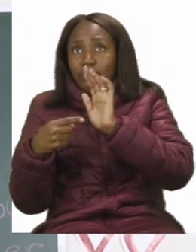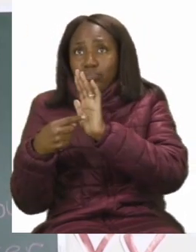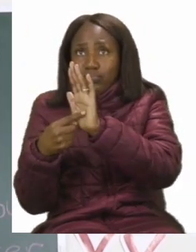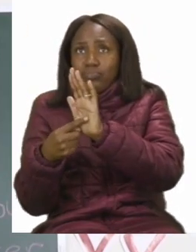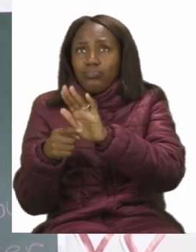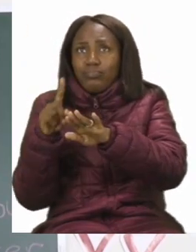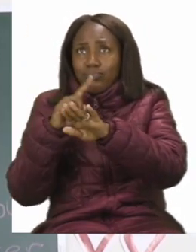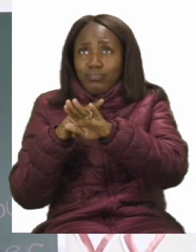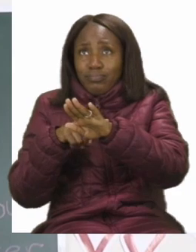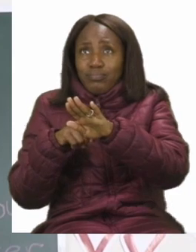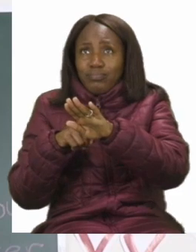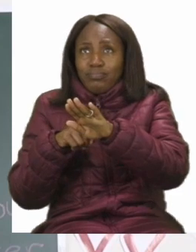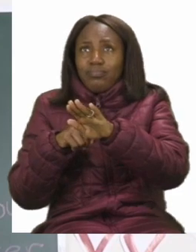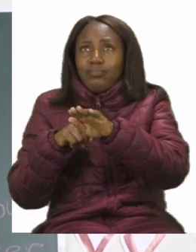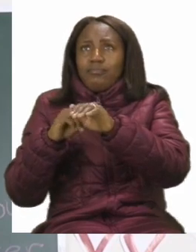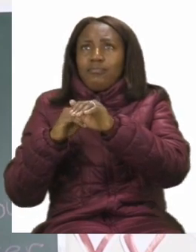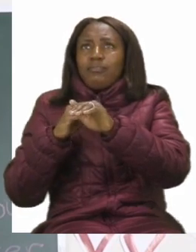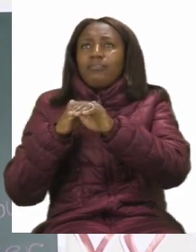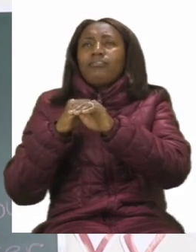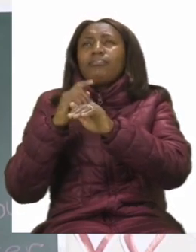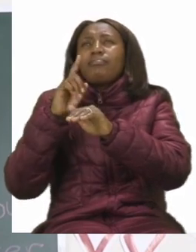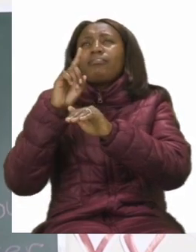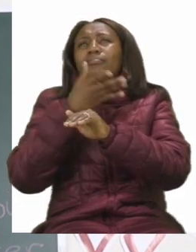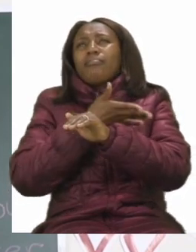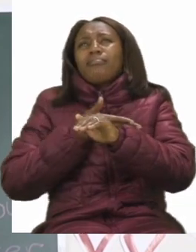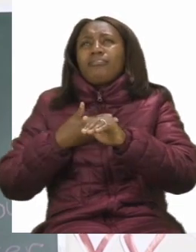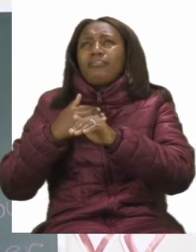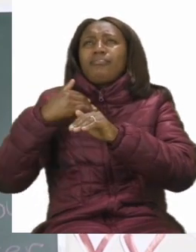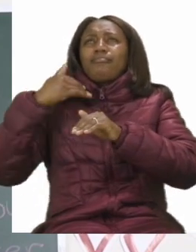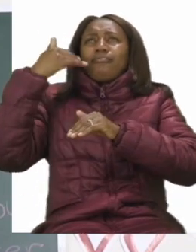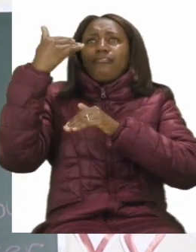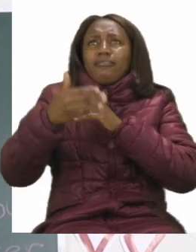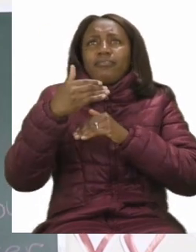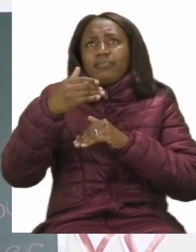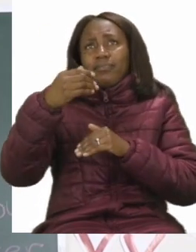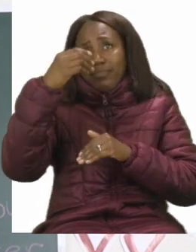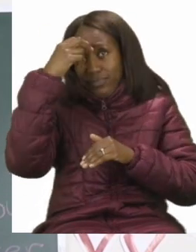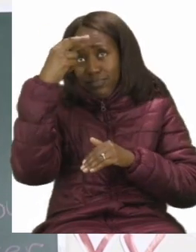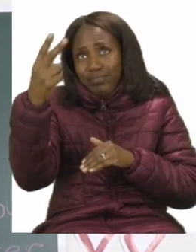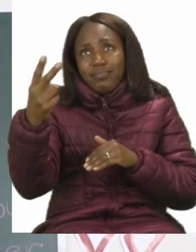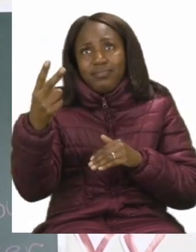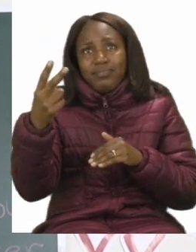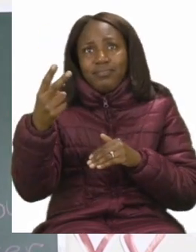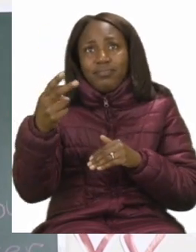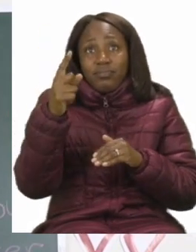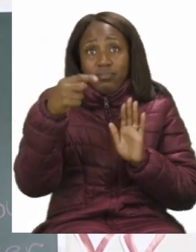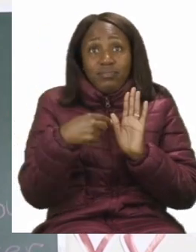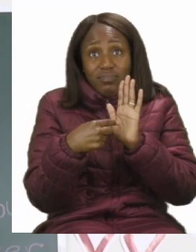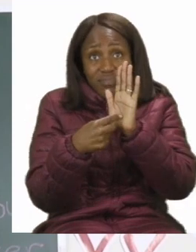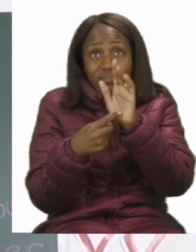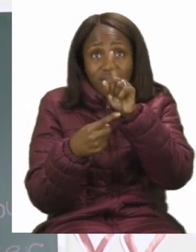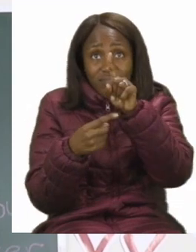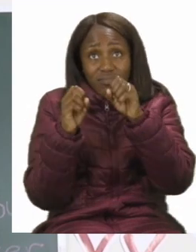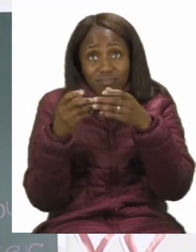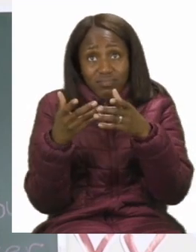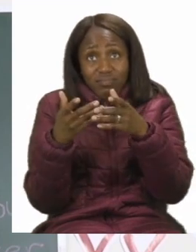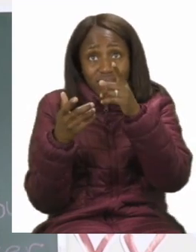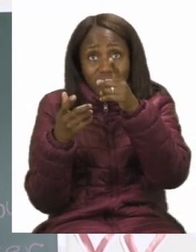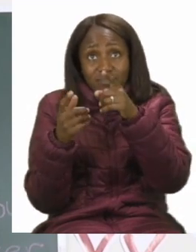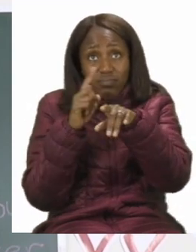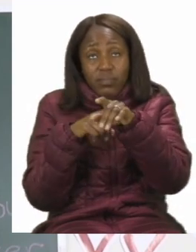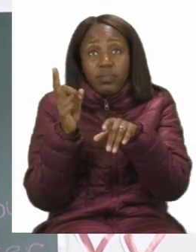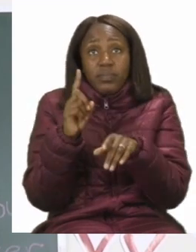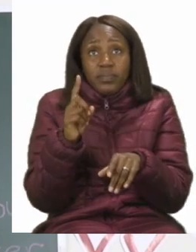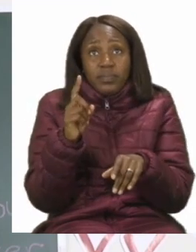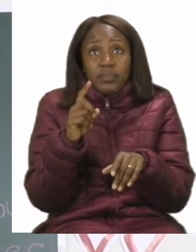hour later. Okay, now I put in here already what time it would be if